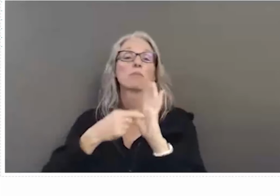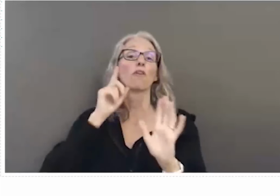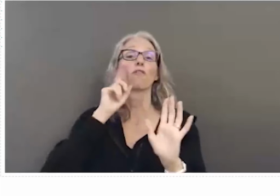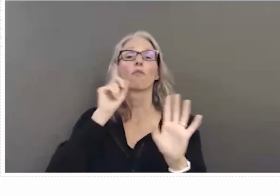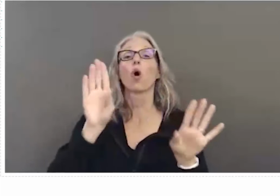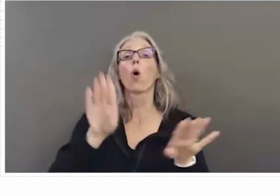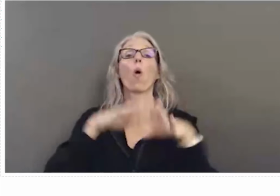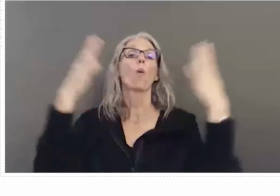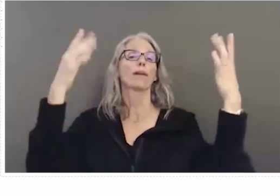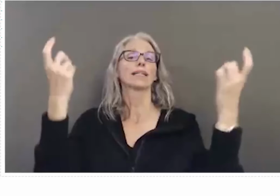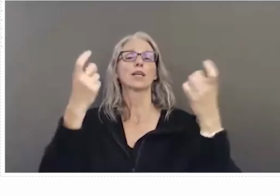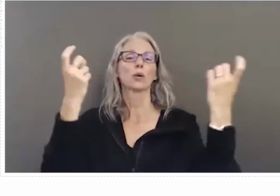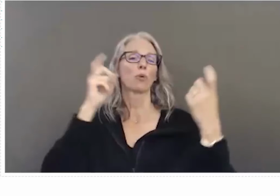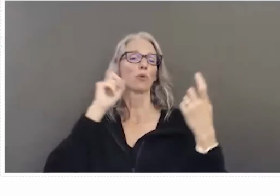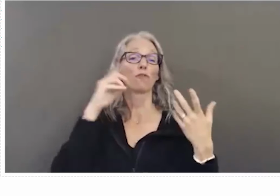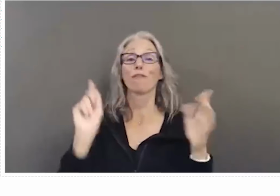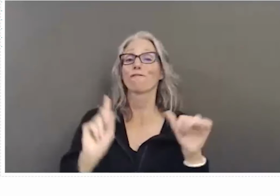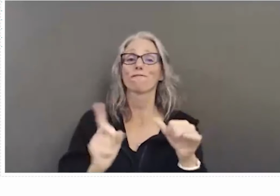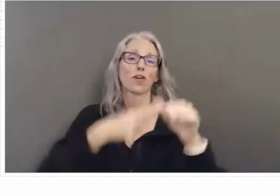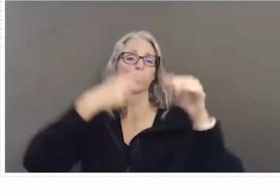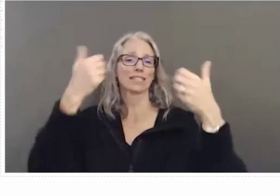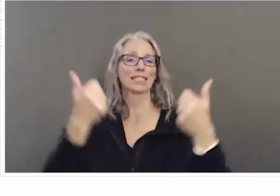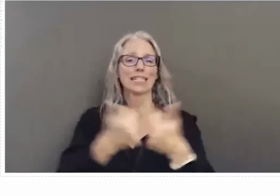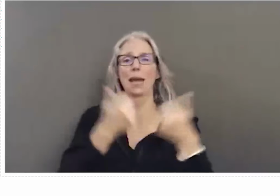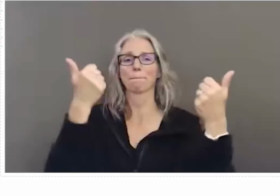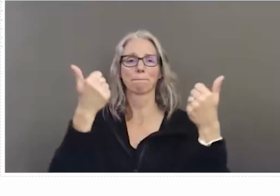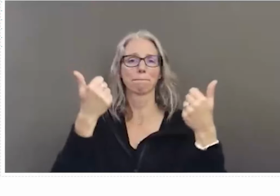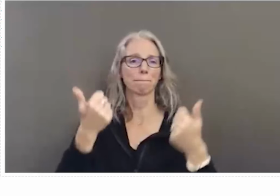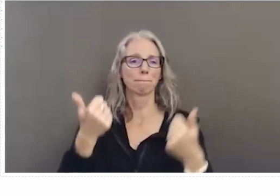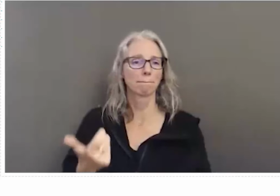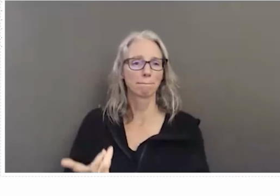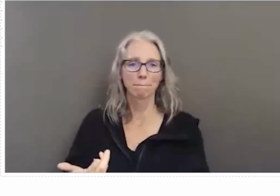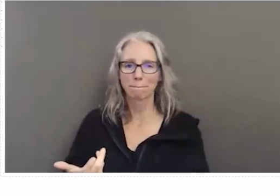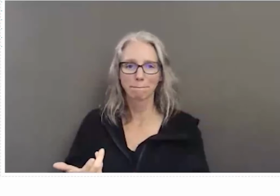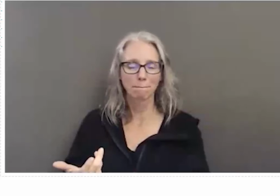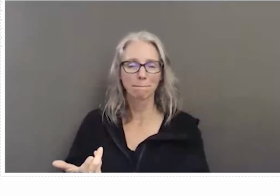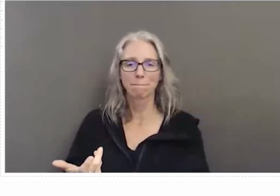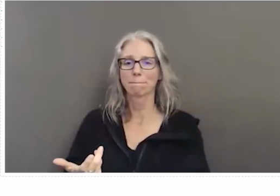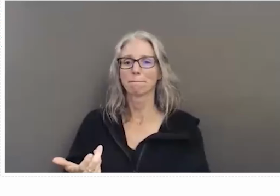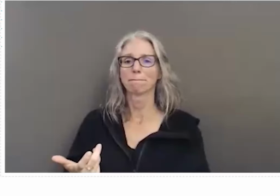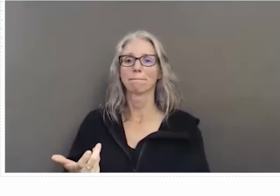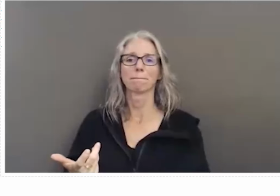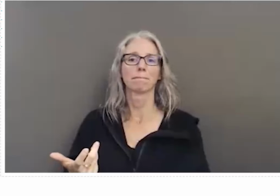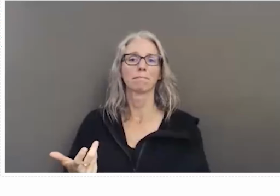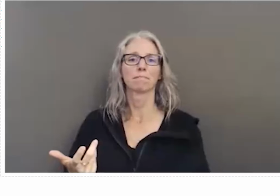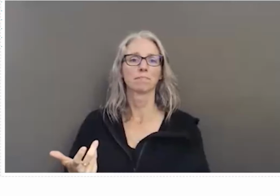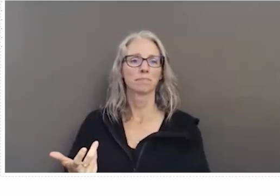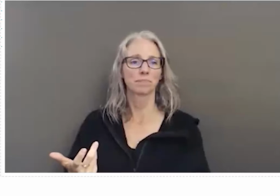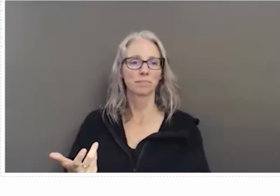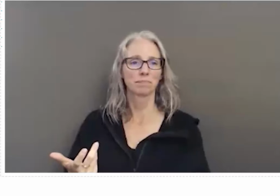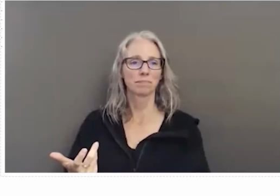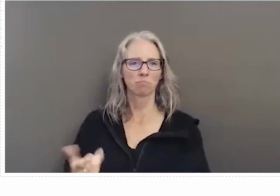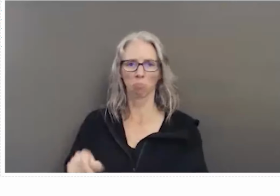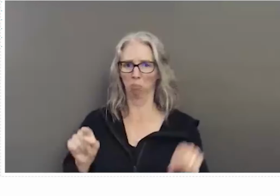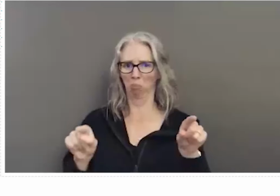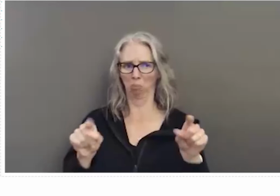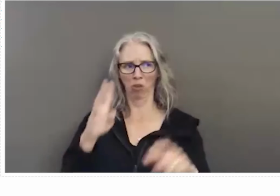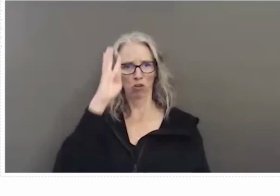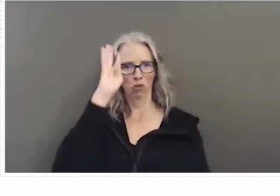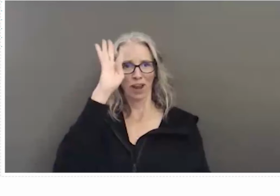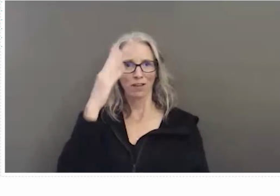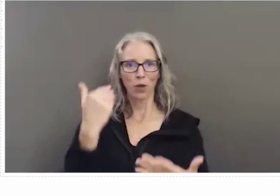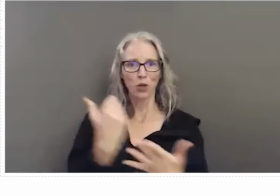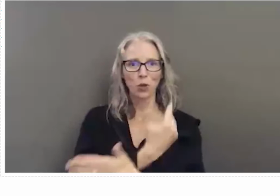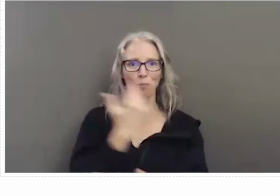game. Or, you know, it could be a health cause that they support, or it could be so many topics. I think that we can be very creative about it, but that kind